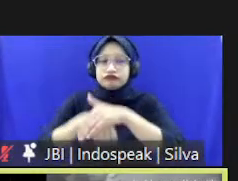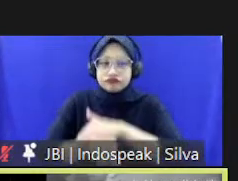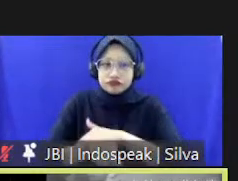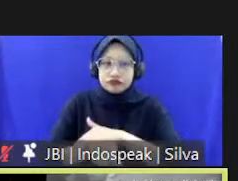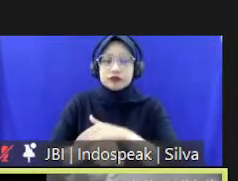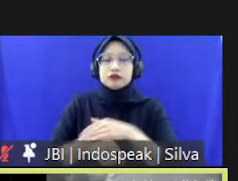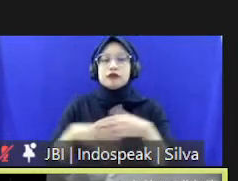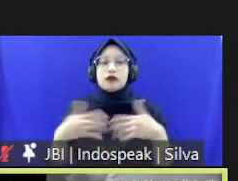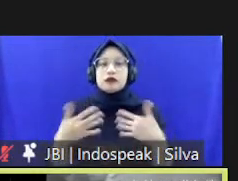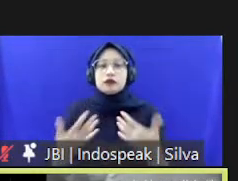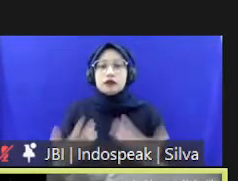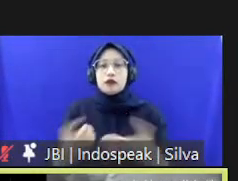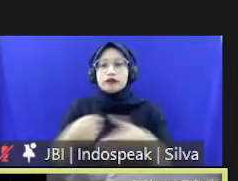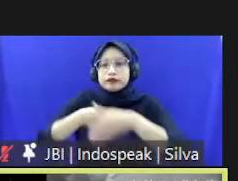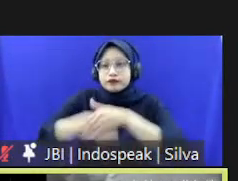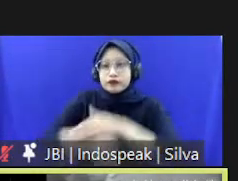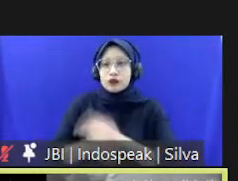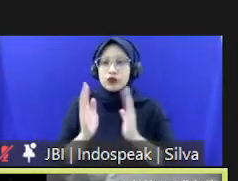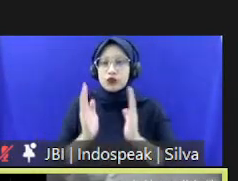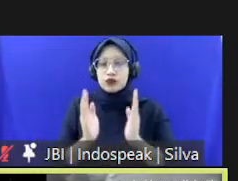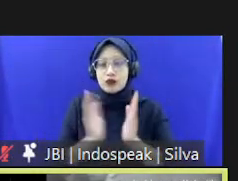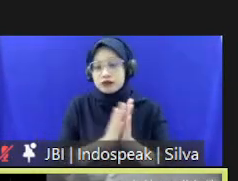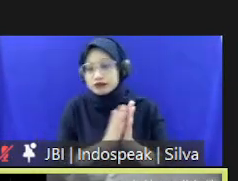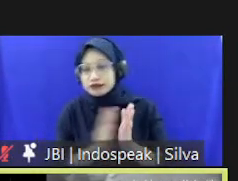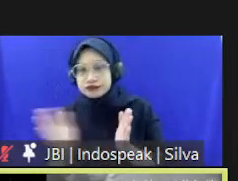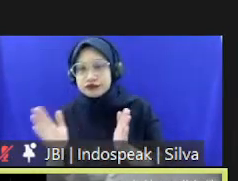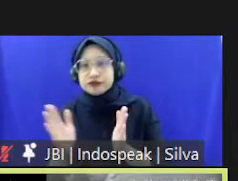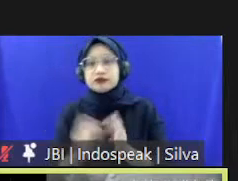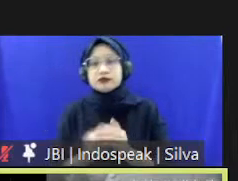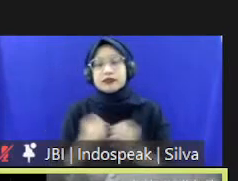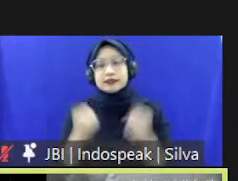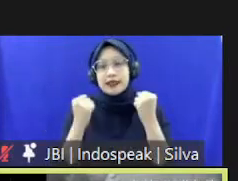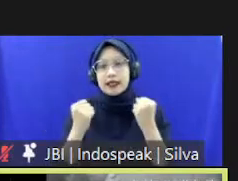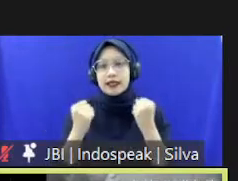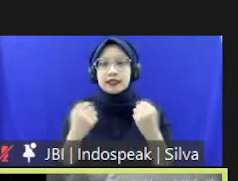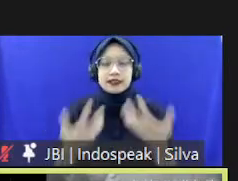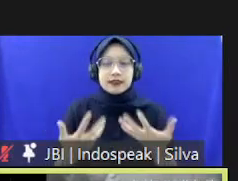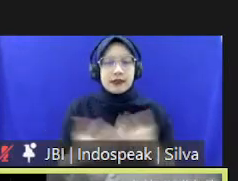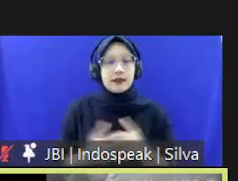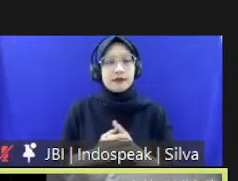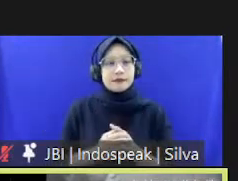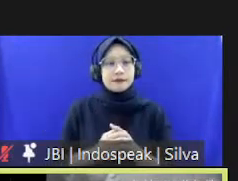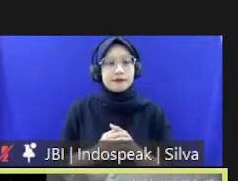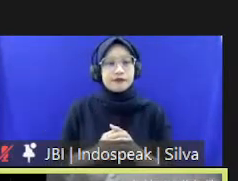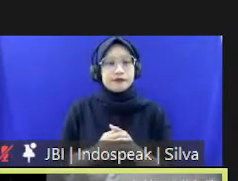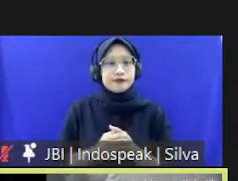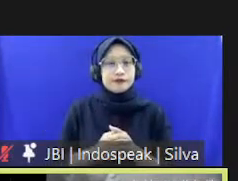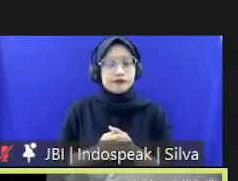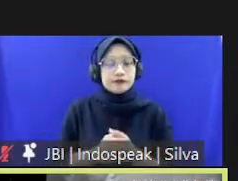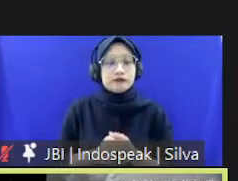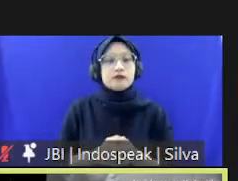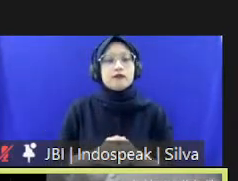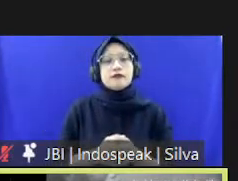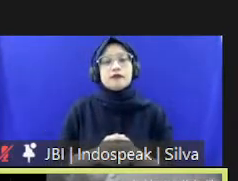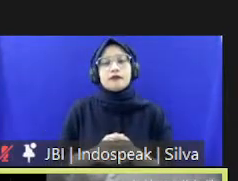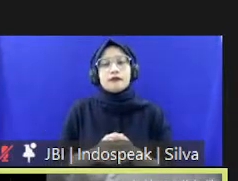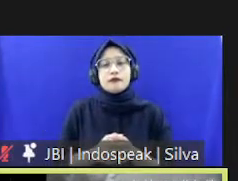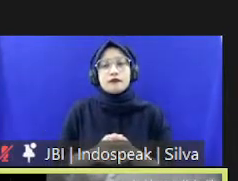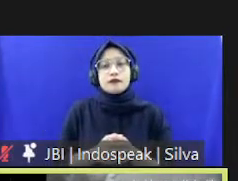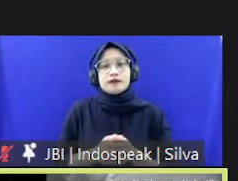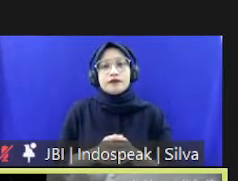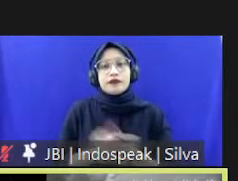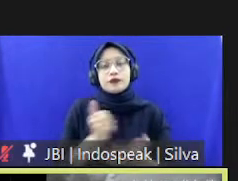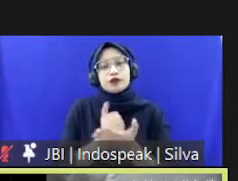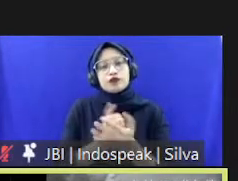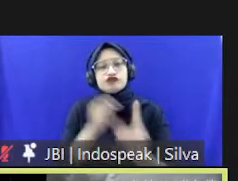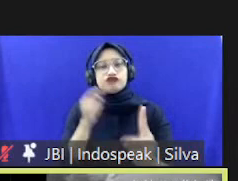period. Nevertheless, what we are going to try to convince everyone here is basically to say